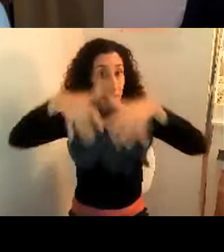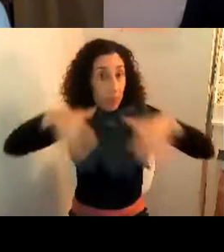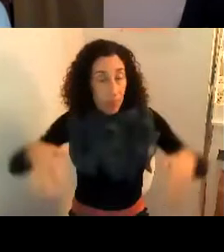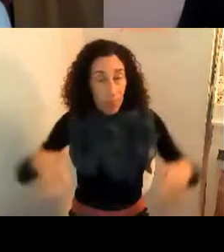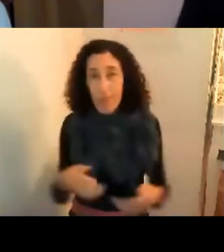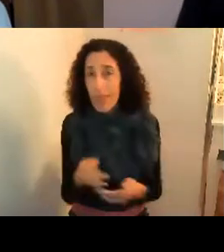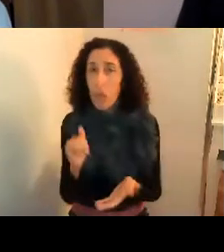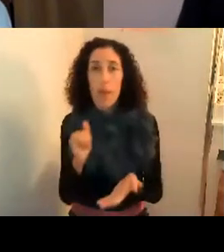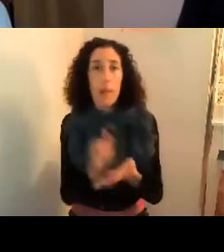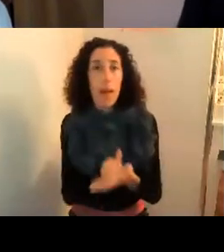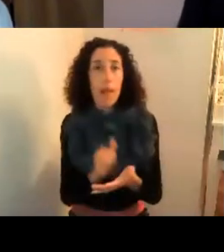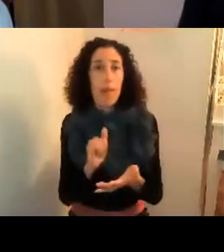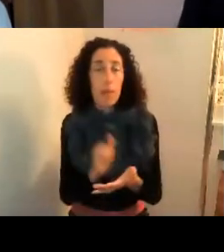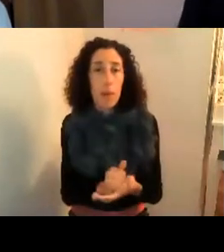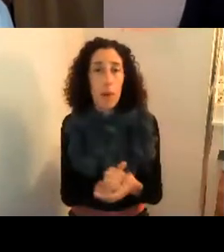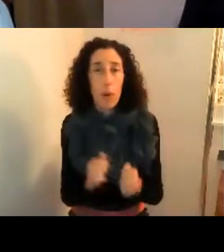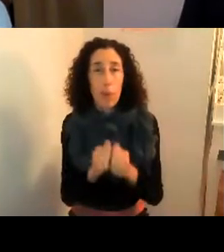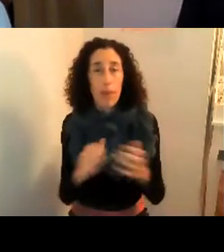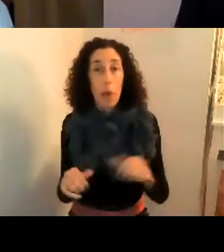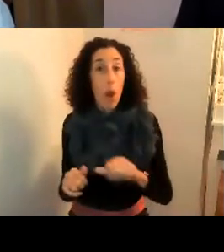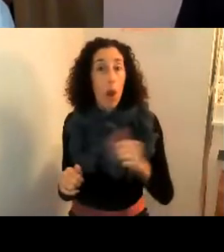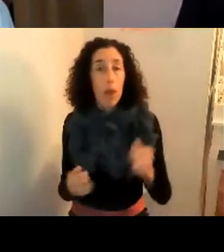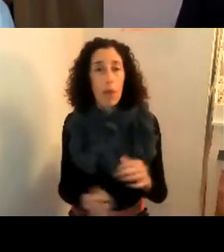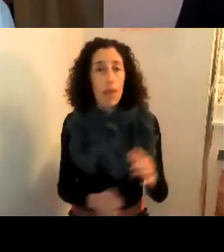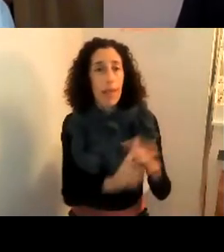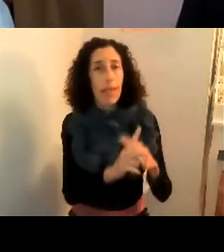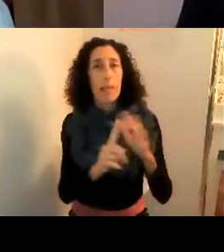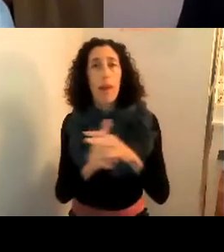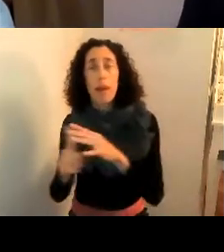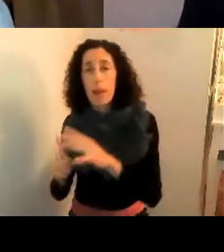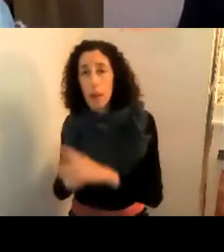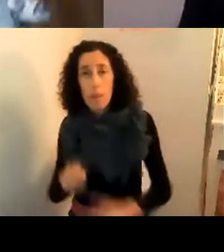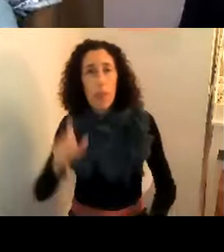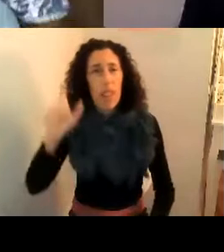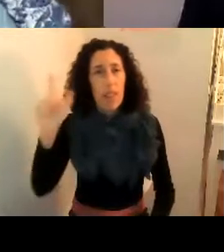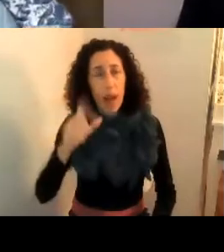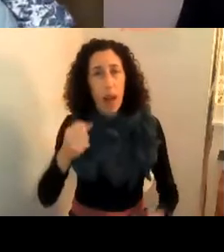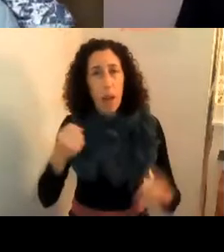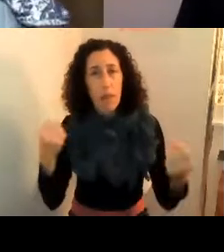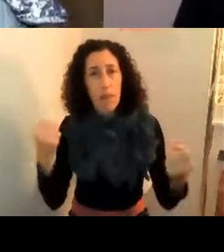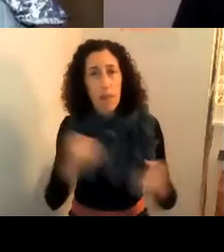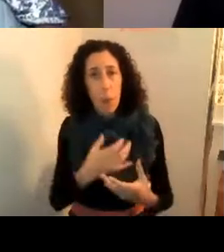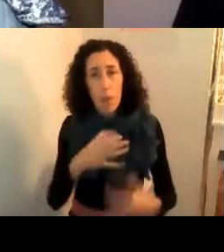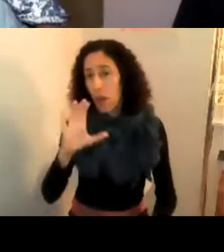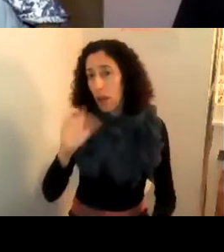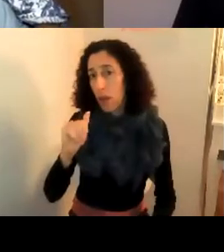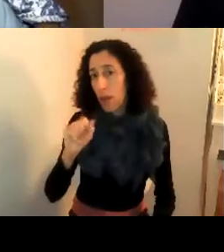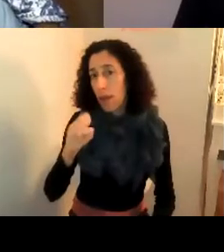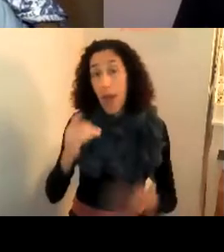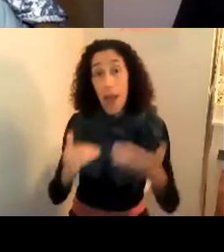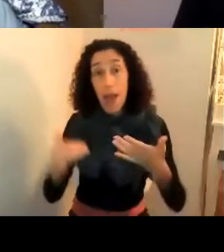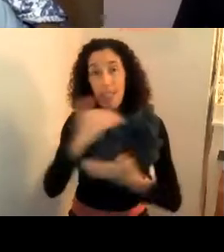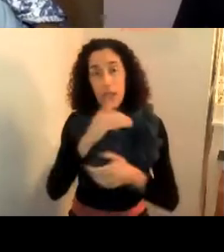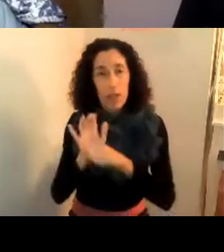contending with Islamophobia, caste discrimination, so many issues that are so specific to our community